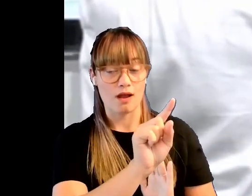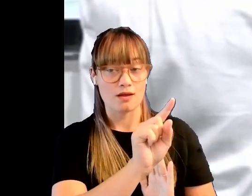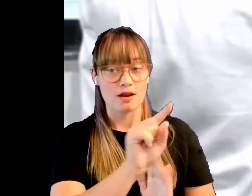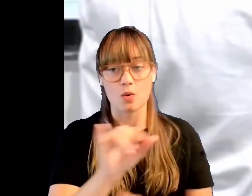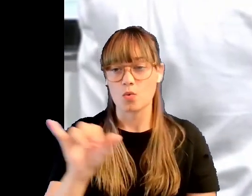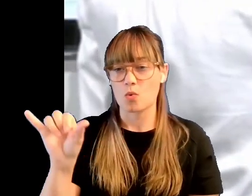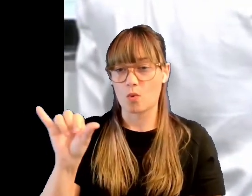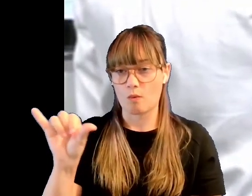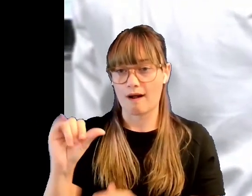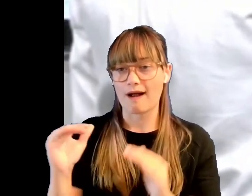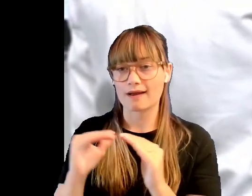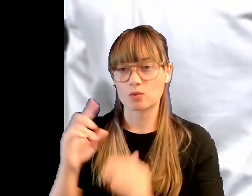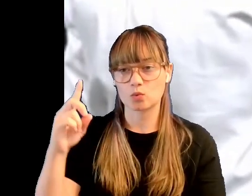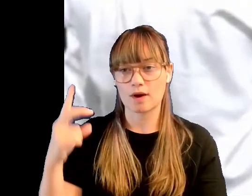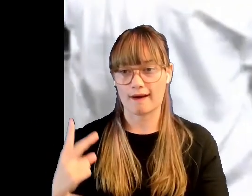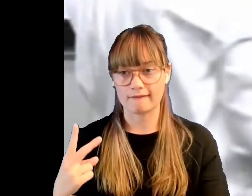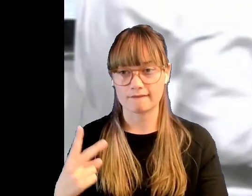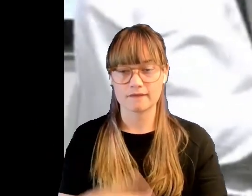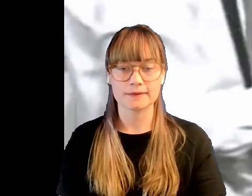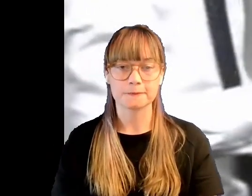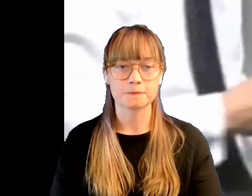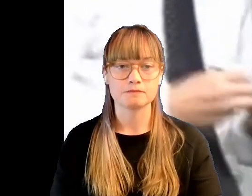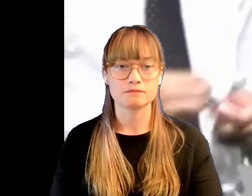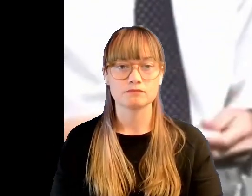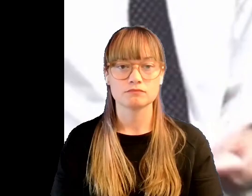1/2. What about 0?